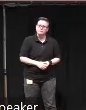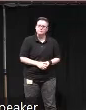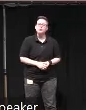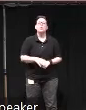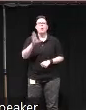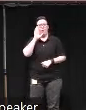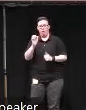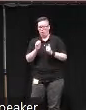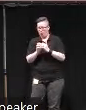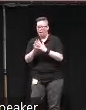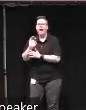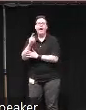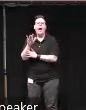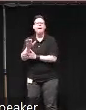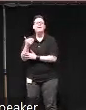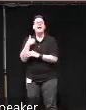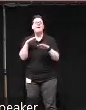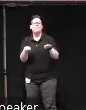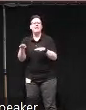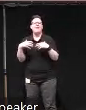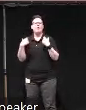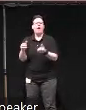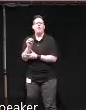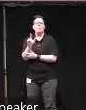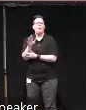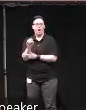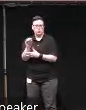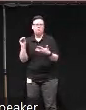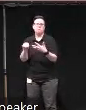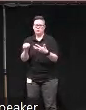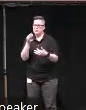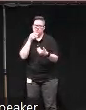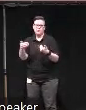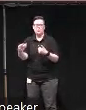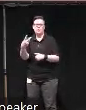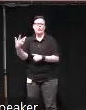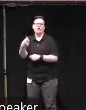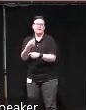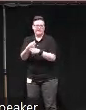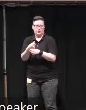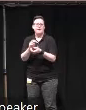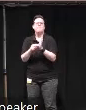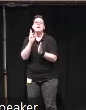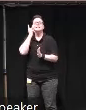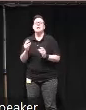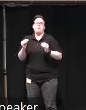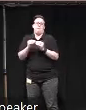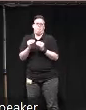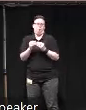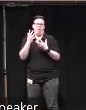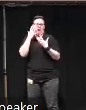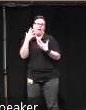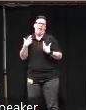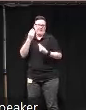implement EPIC behavioral health module over the next 2-3 years. We'll have far more robust health informatic